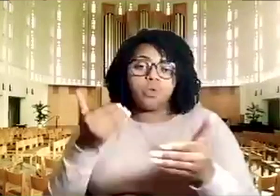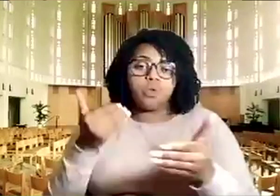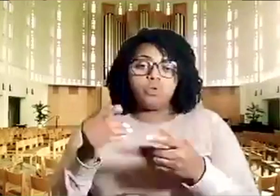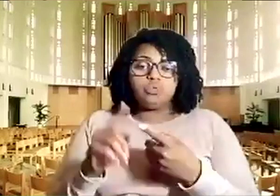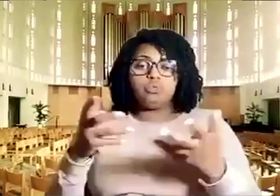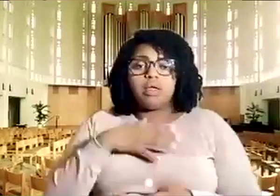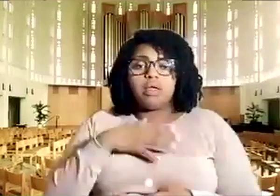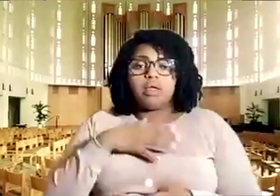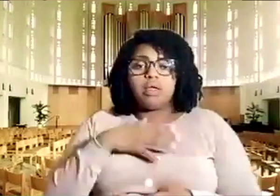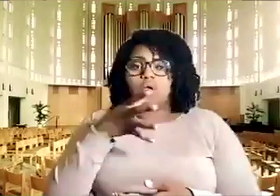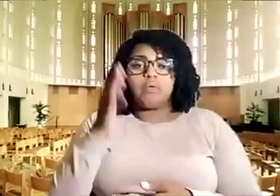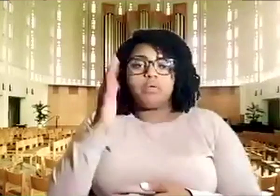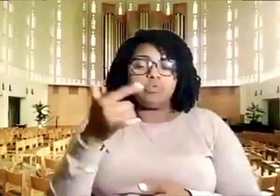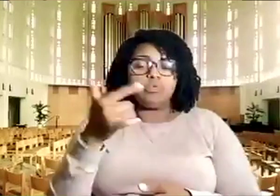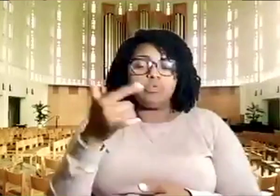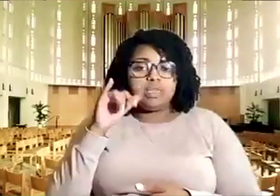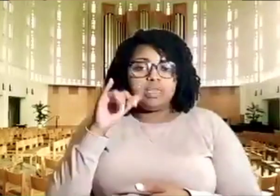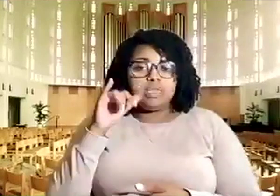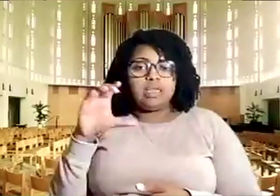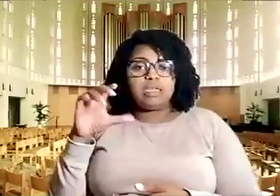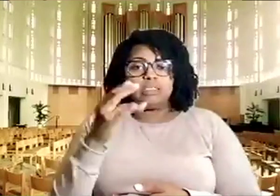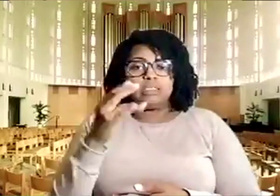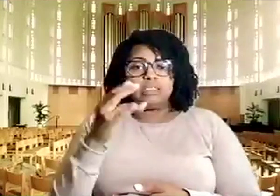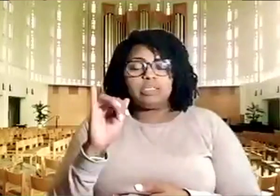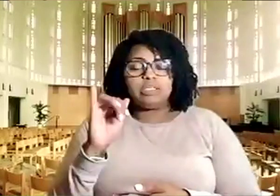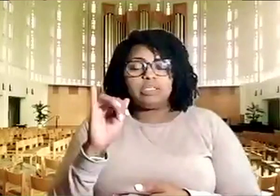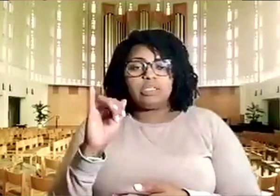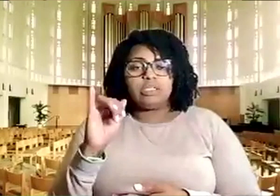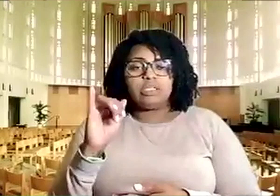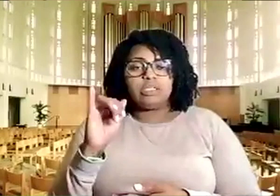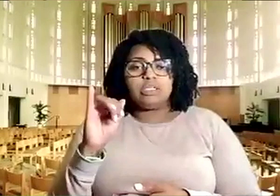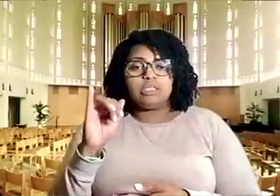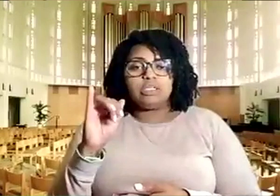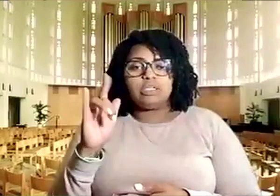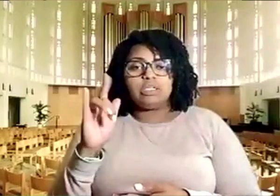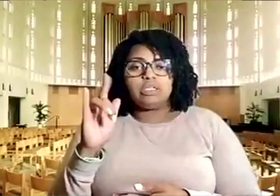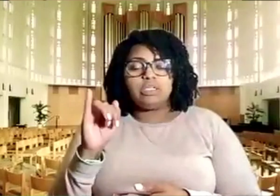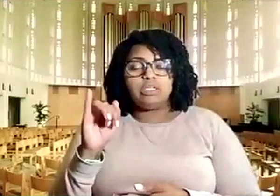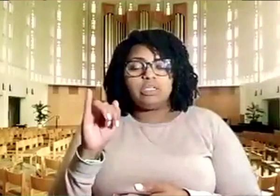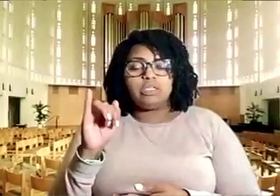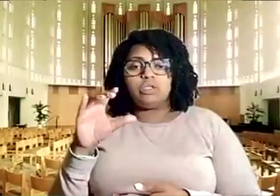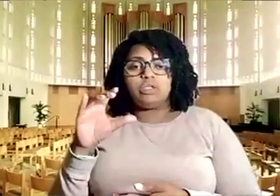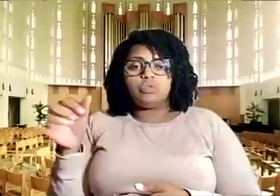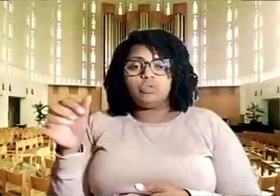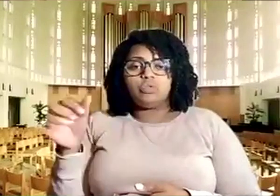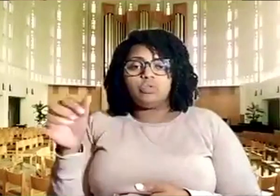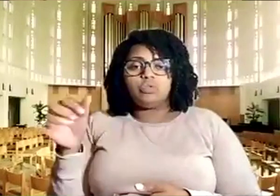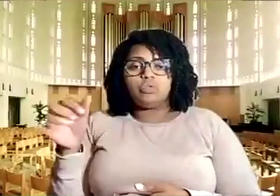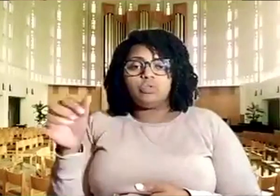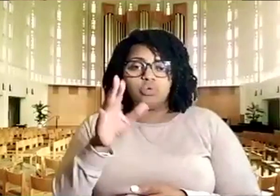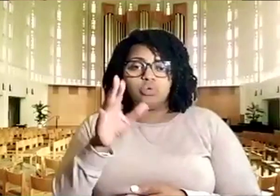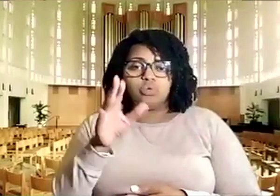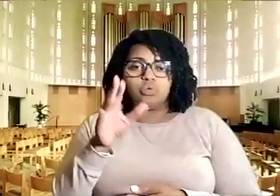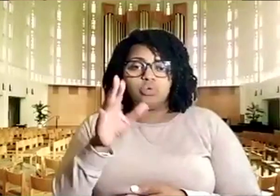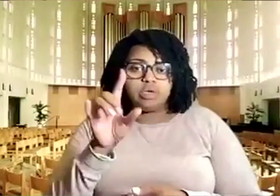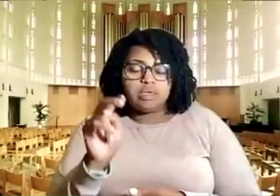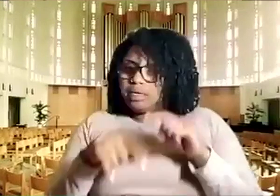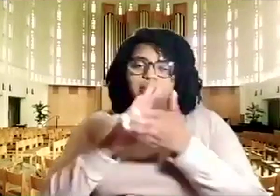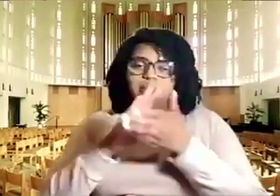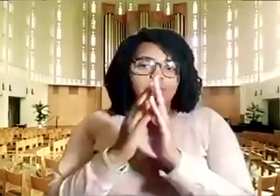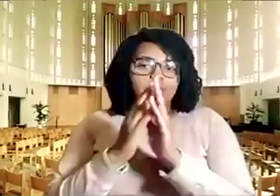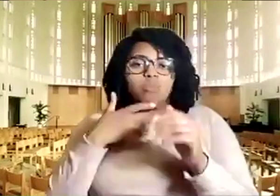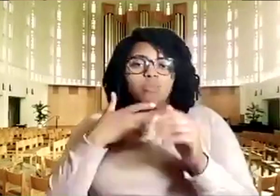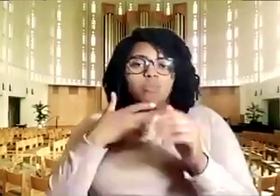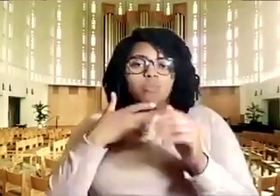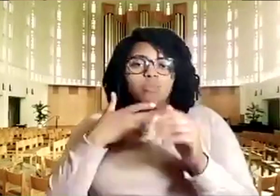chilly Jordan, that he cannot get warm. They are piling, heaping blankets